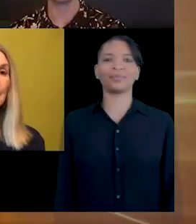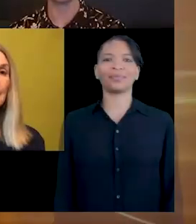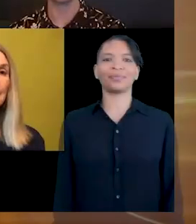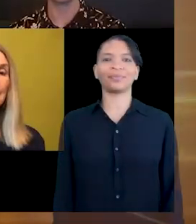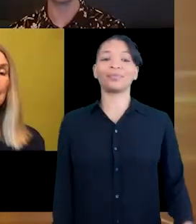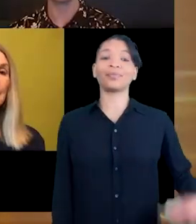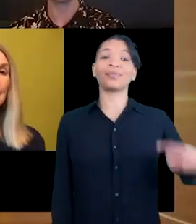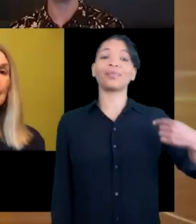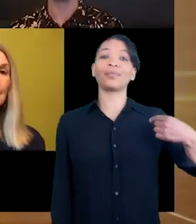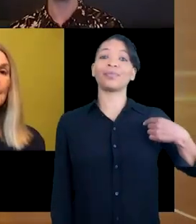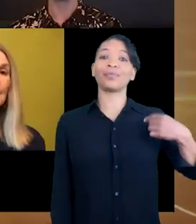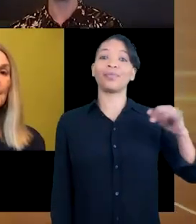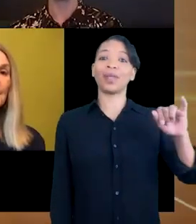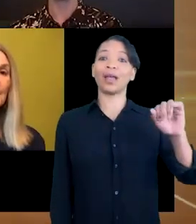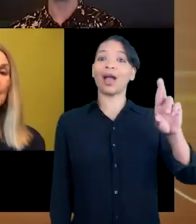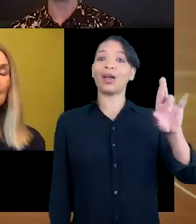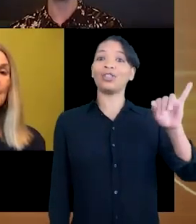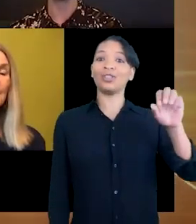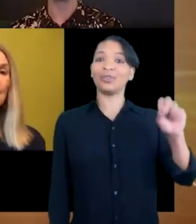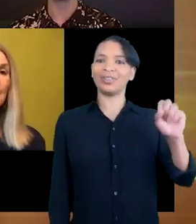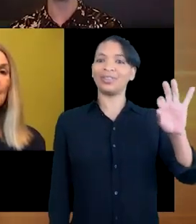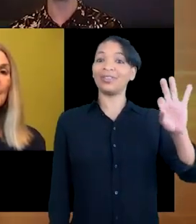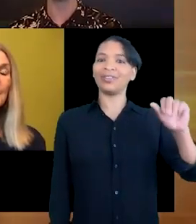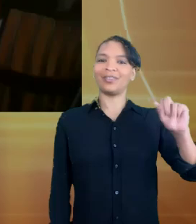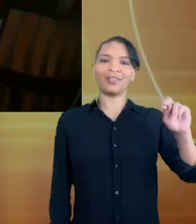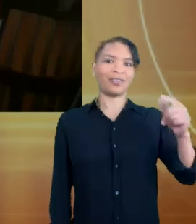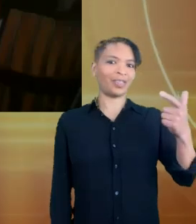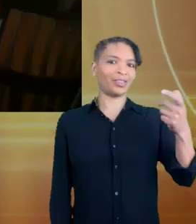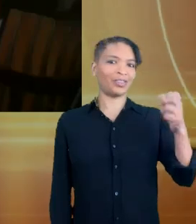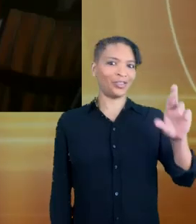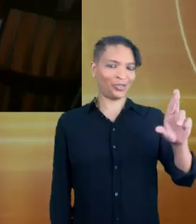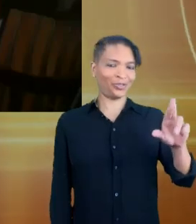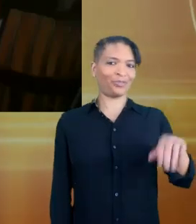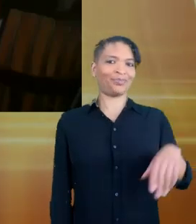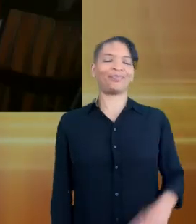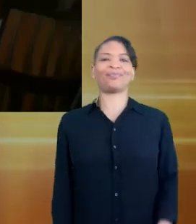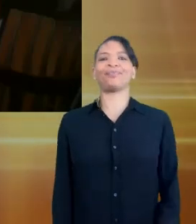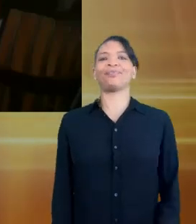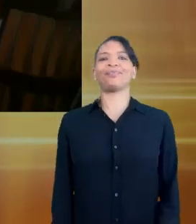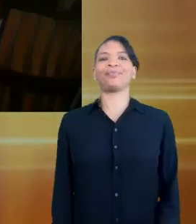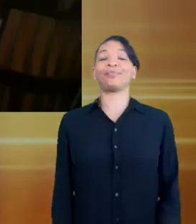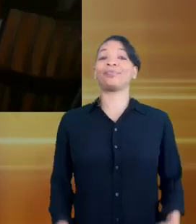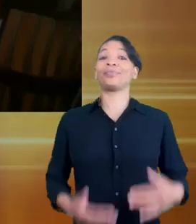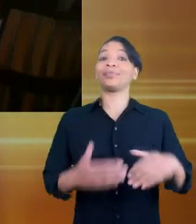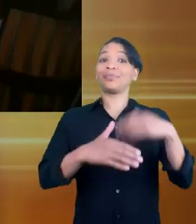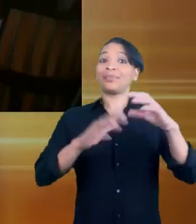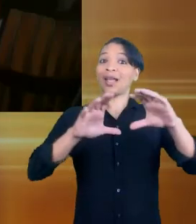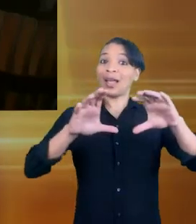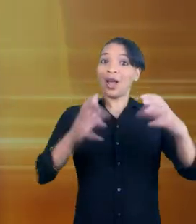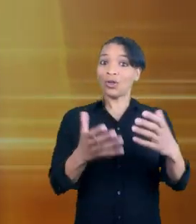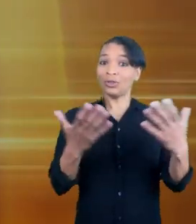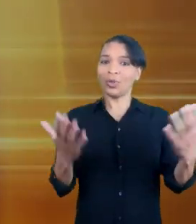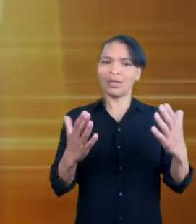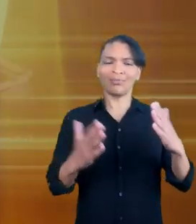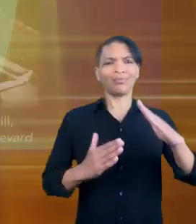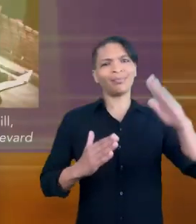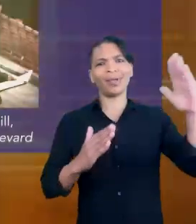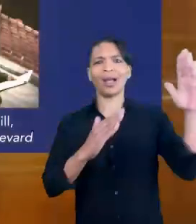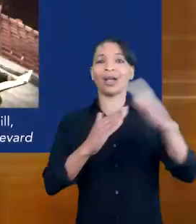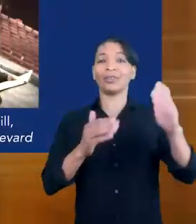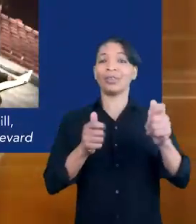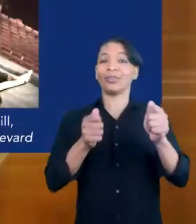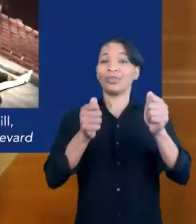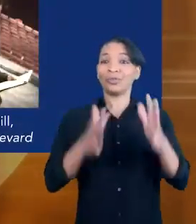Hello, I'm Iris Fanger. The nominees for Outstanding Direction Large Theater are